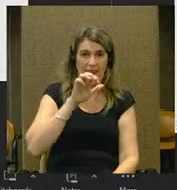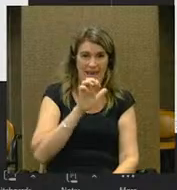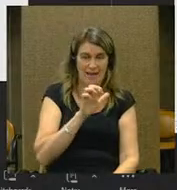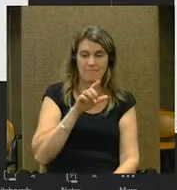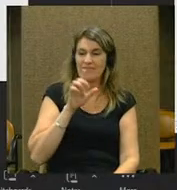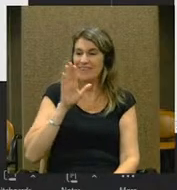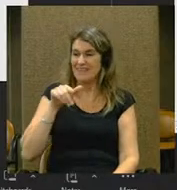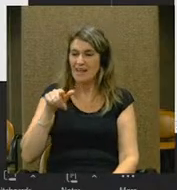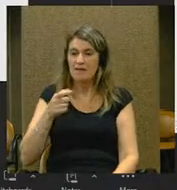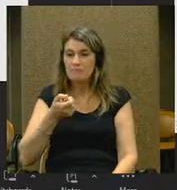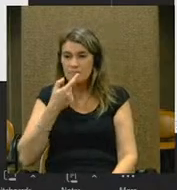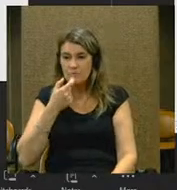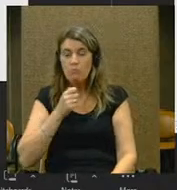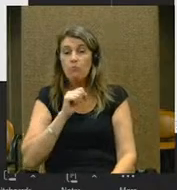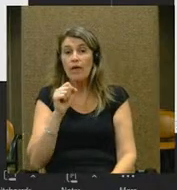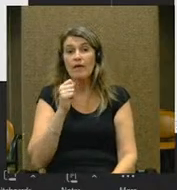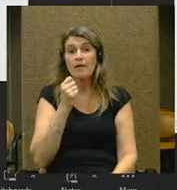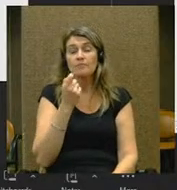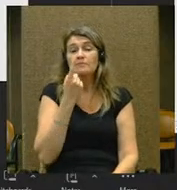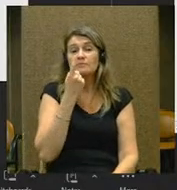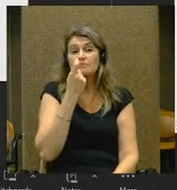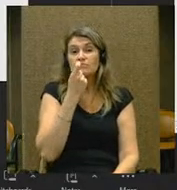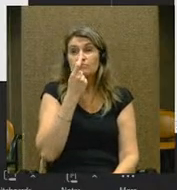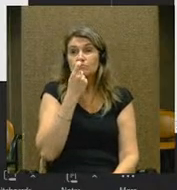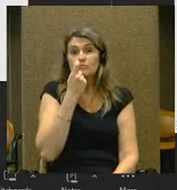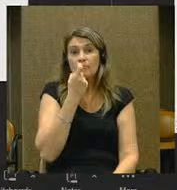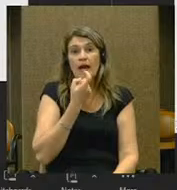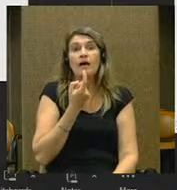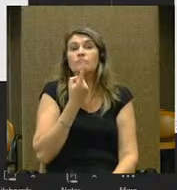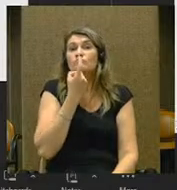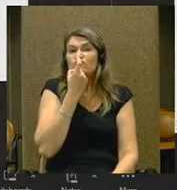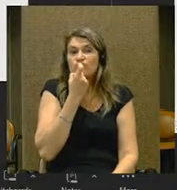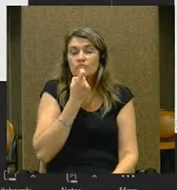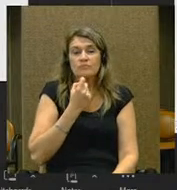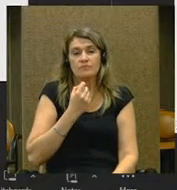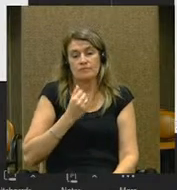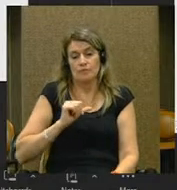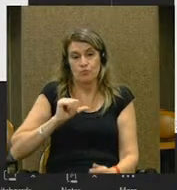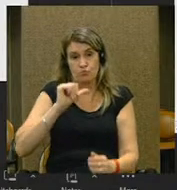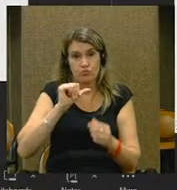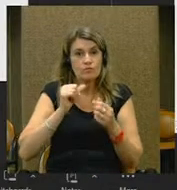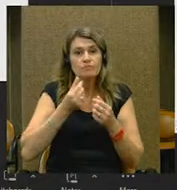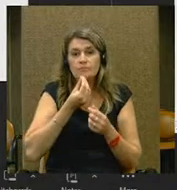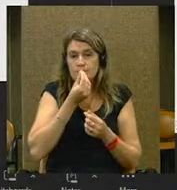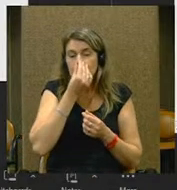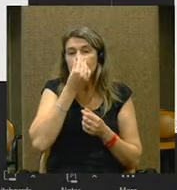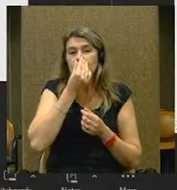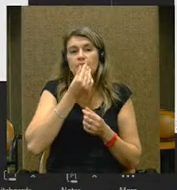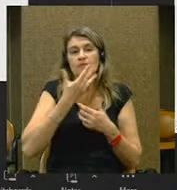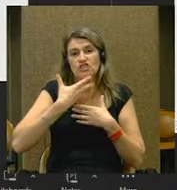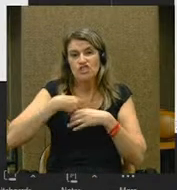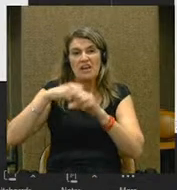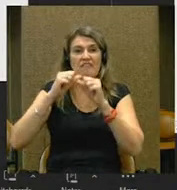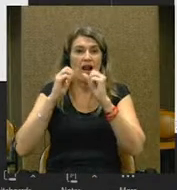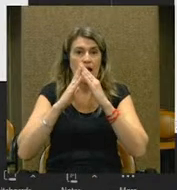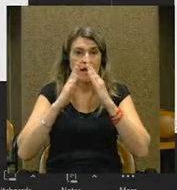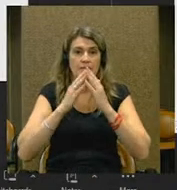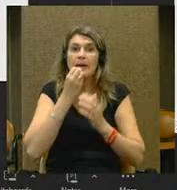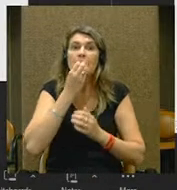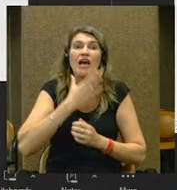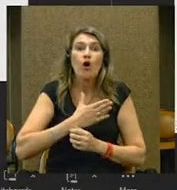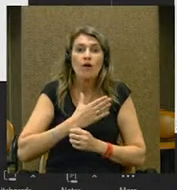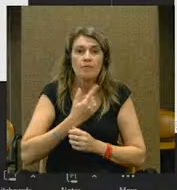is free. It is by non-prescription. At the start of the emergency,